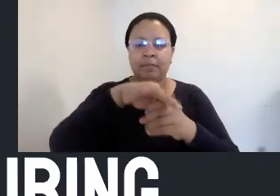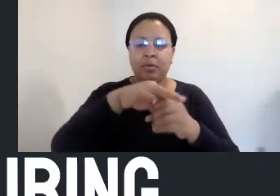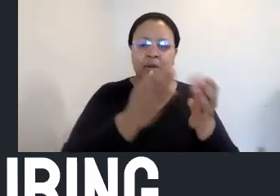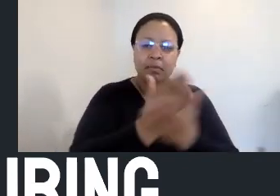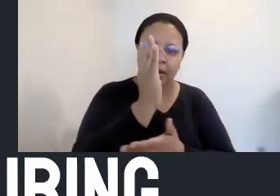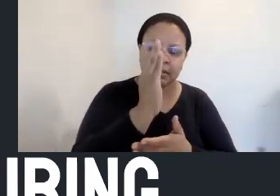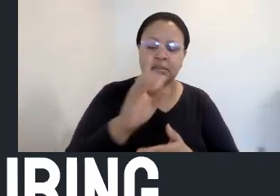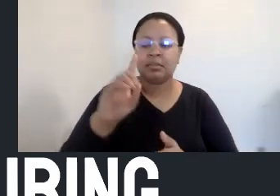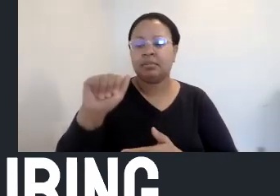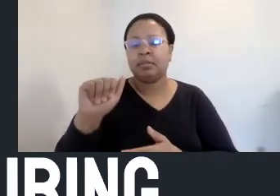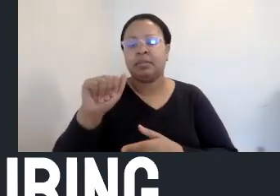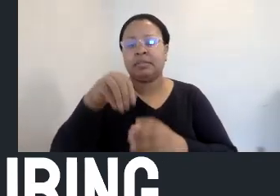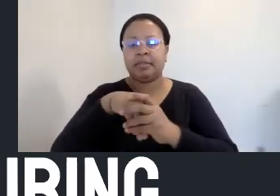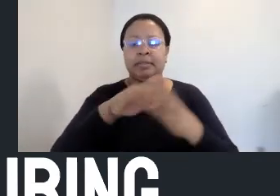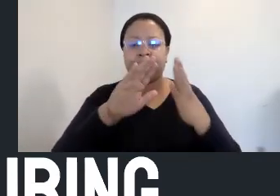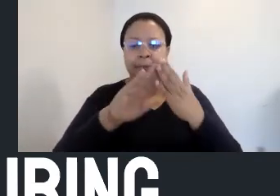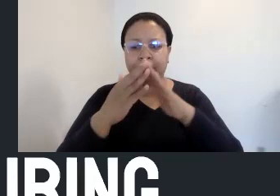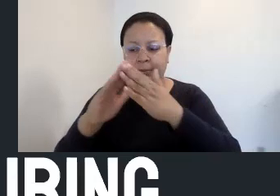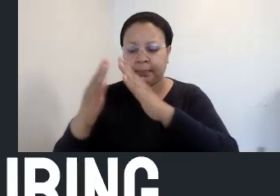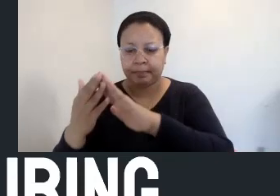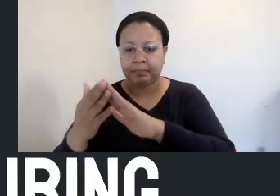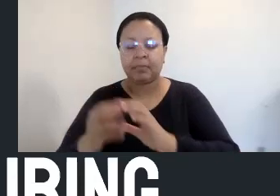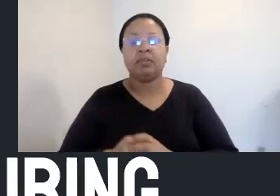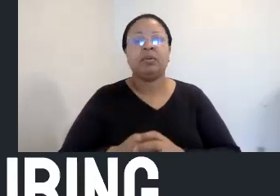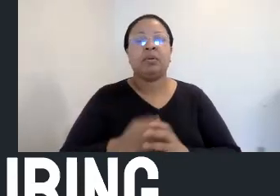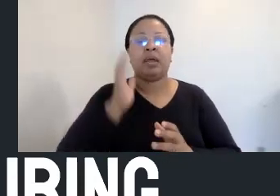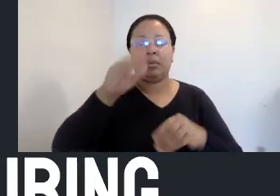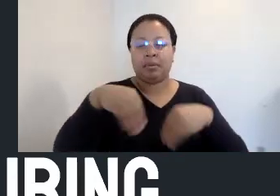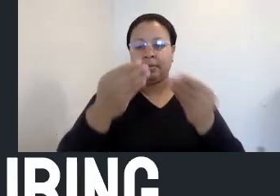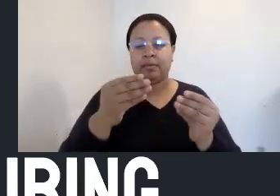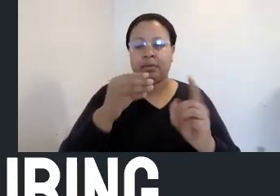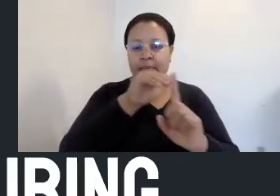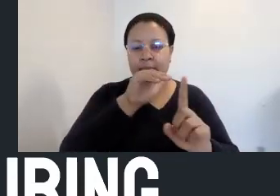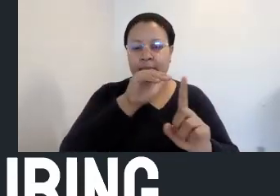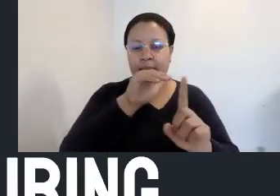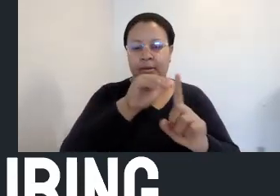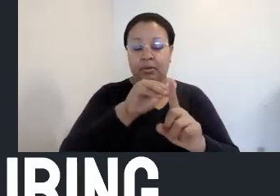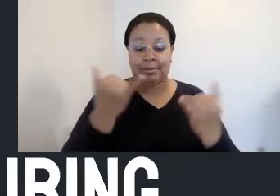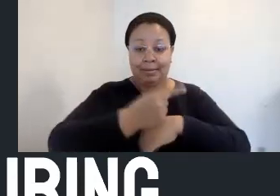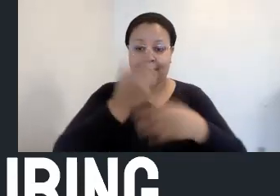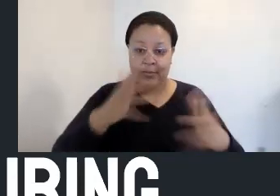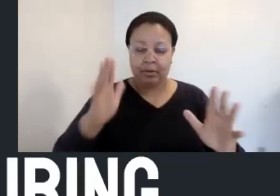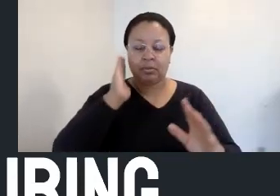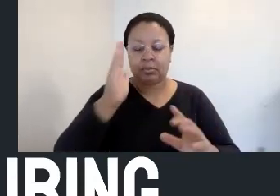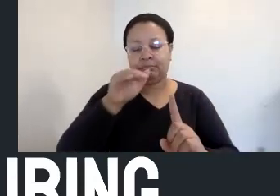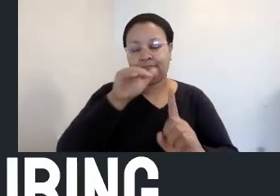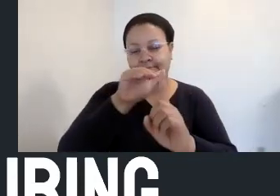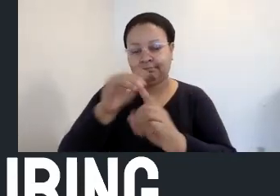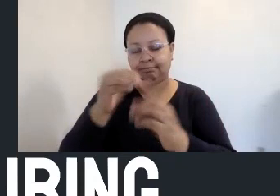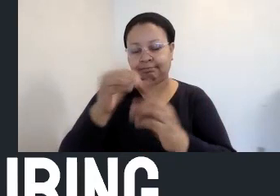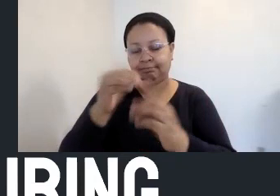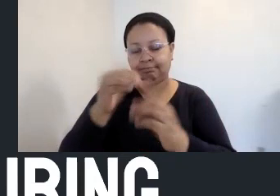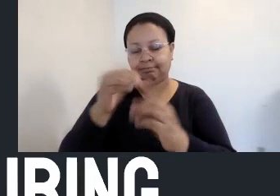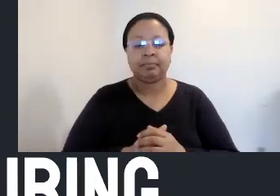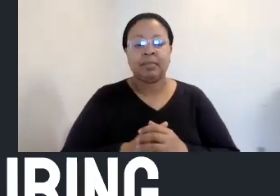great session. We'll give a reminder when we are finished with today's session. And I'm going